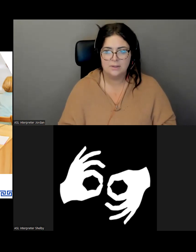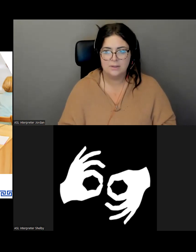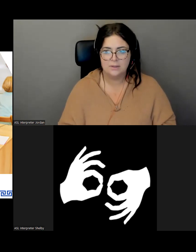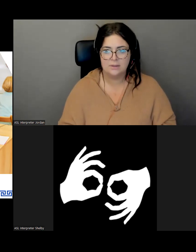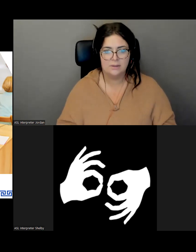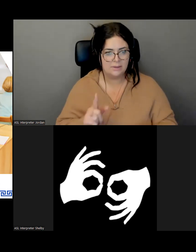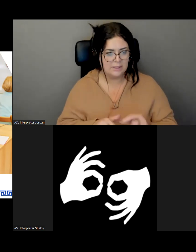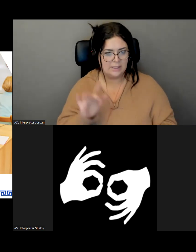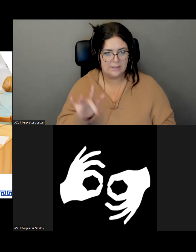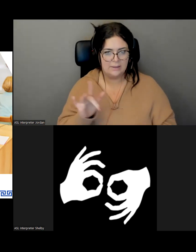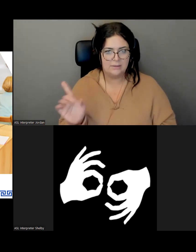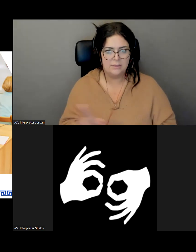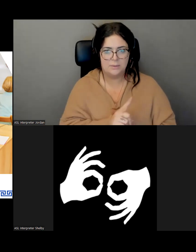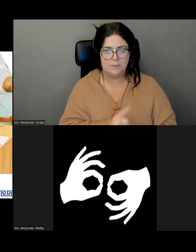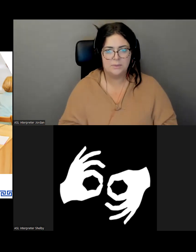me change